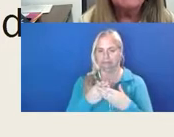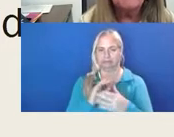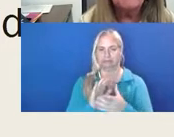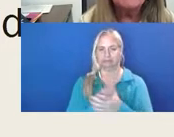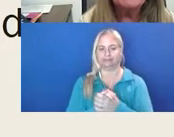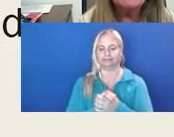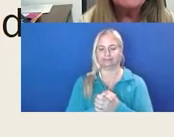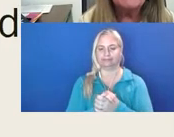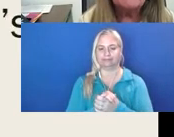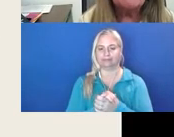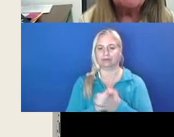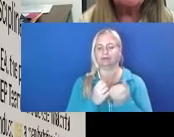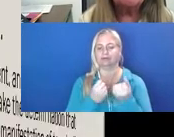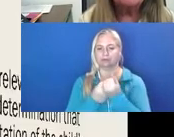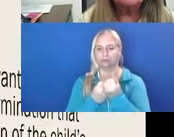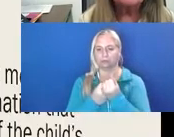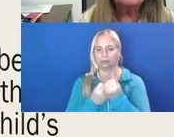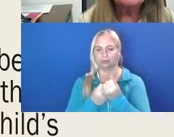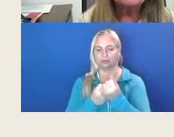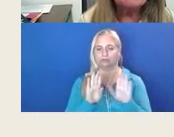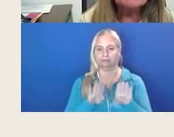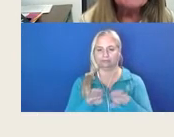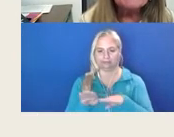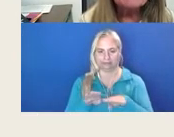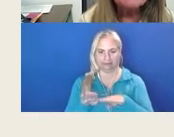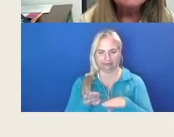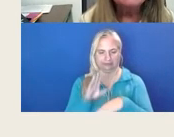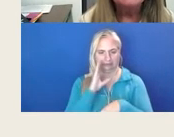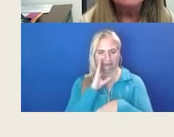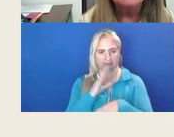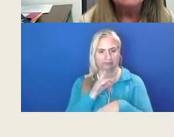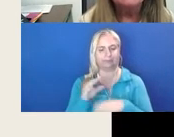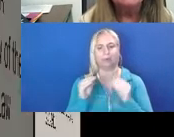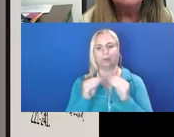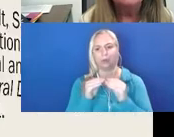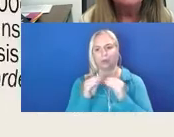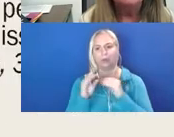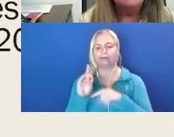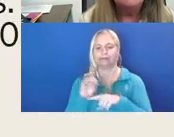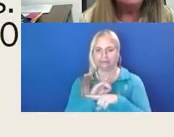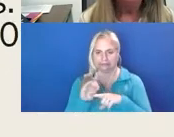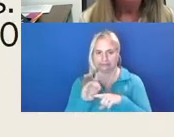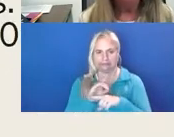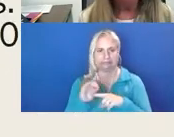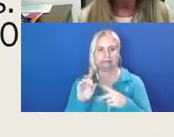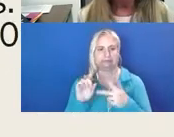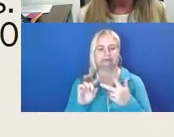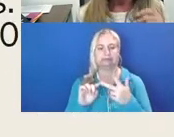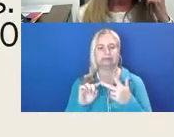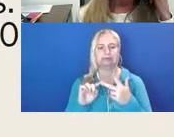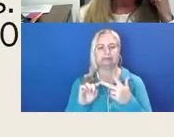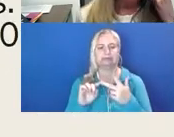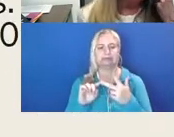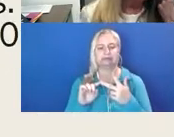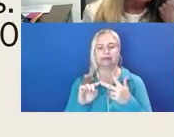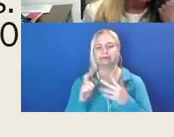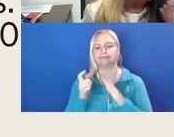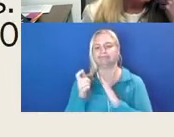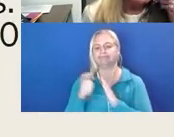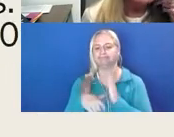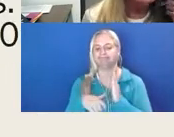behavioral supports. And there's a little more discipline. And then this was an article that